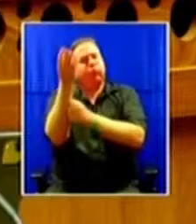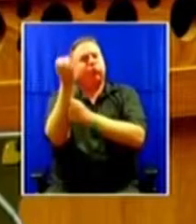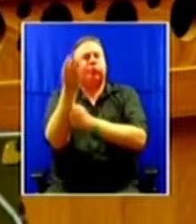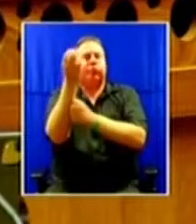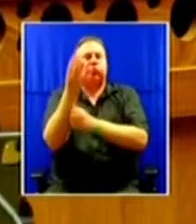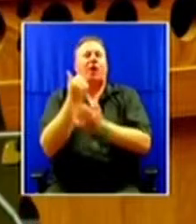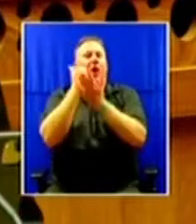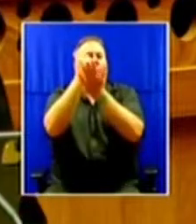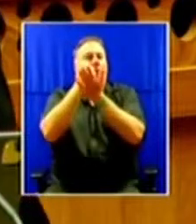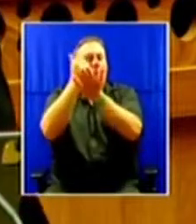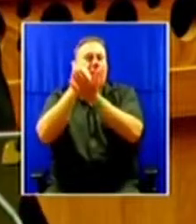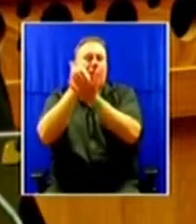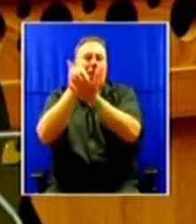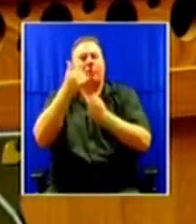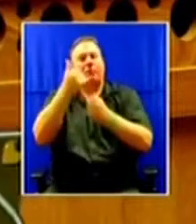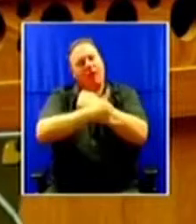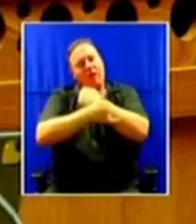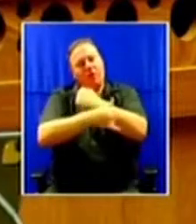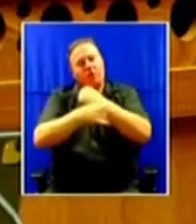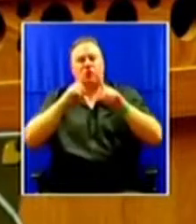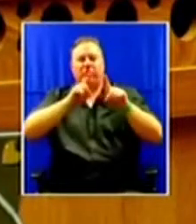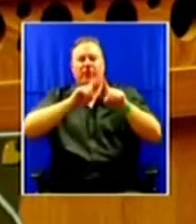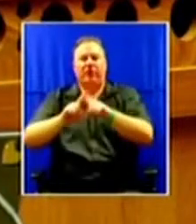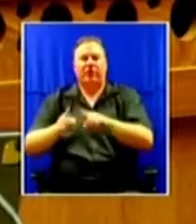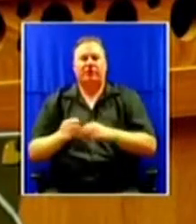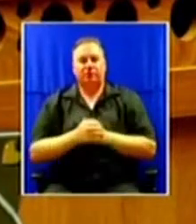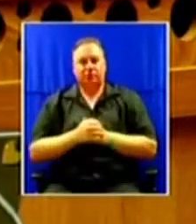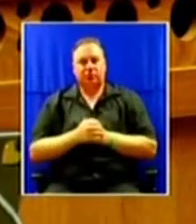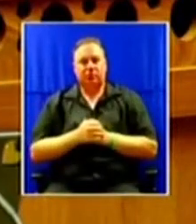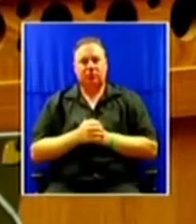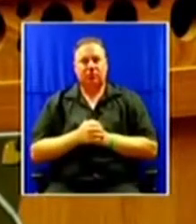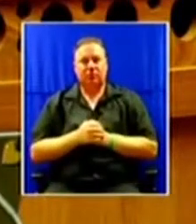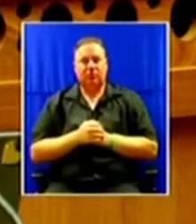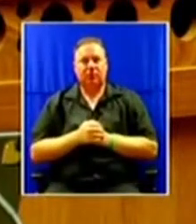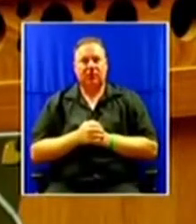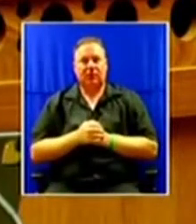building cars. Now, this will be the part of our